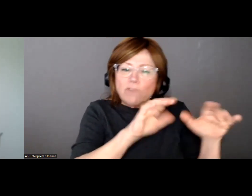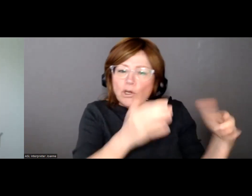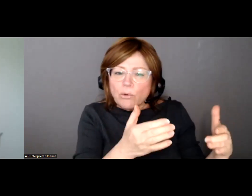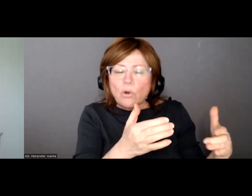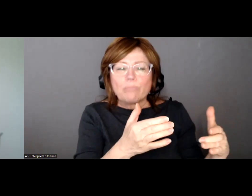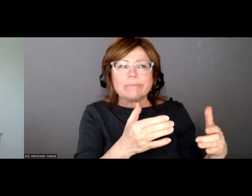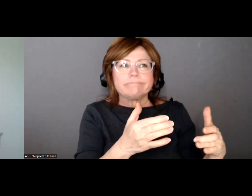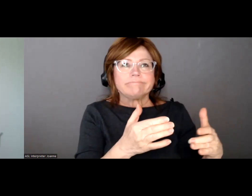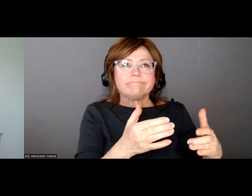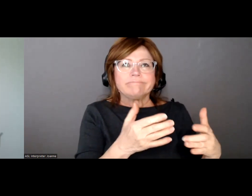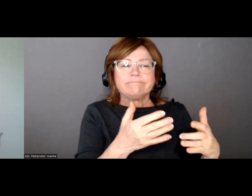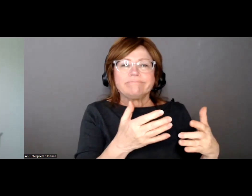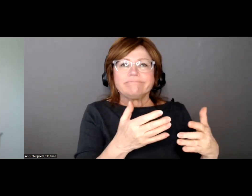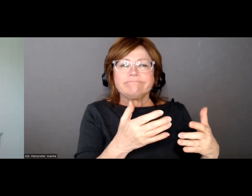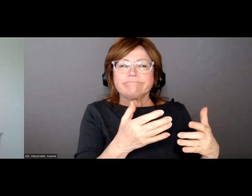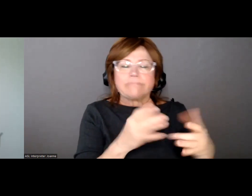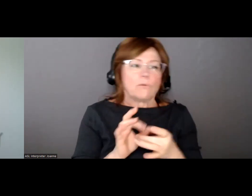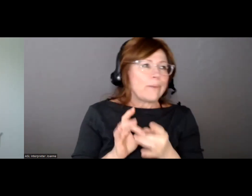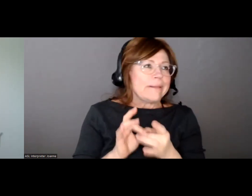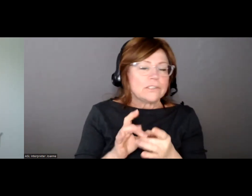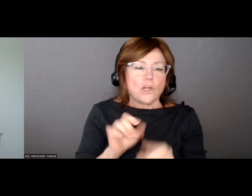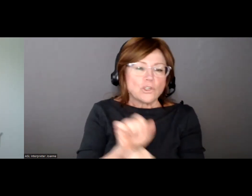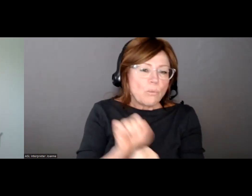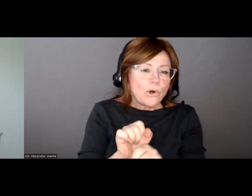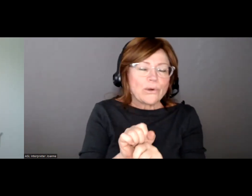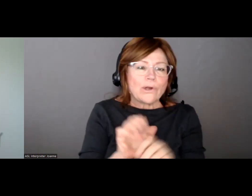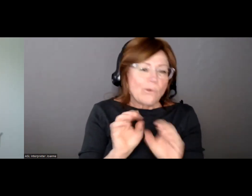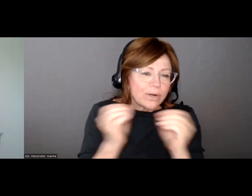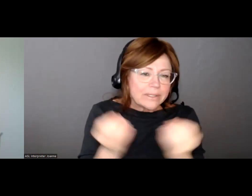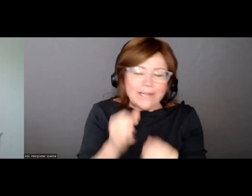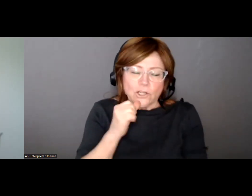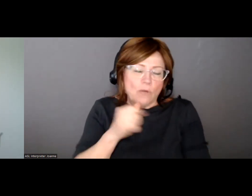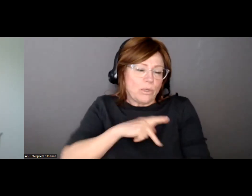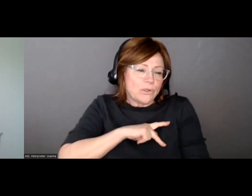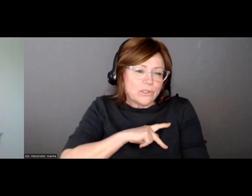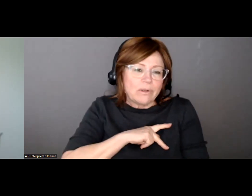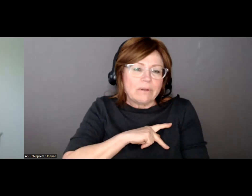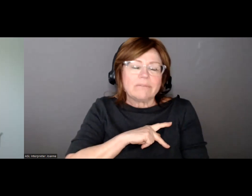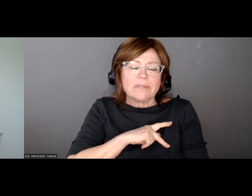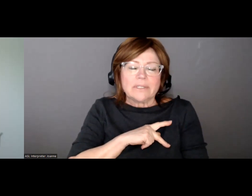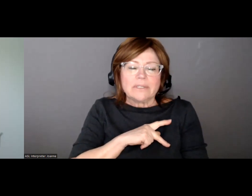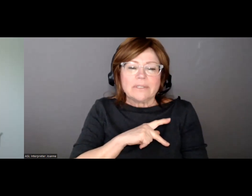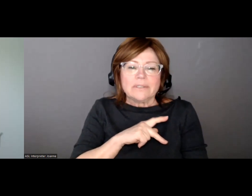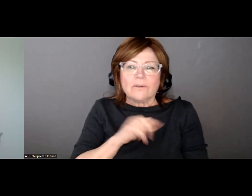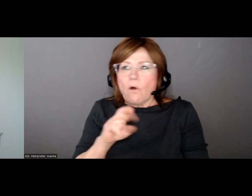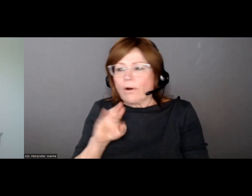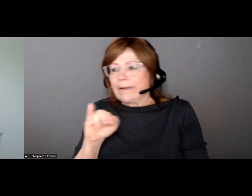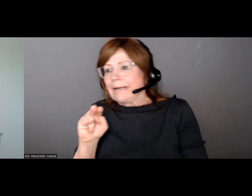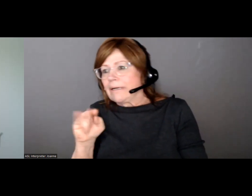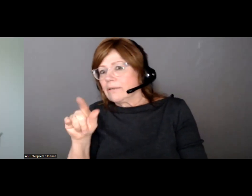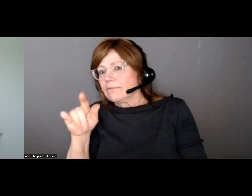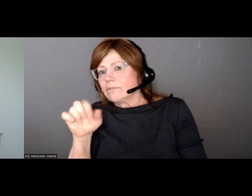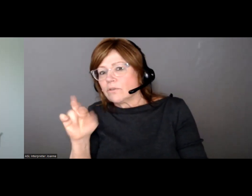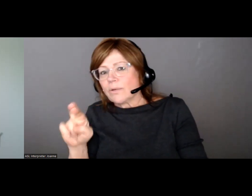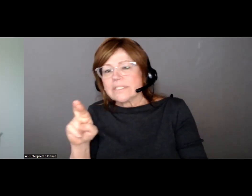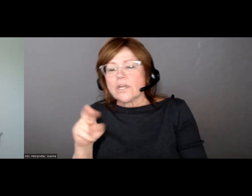work and organizational work, not like your personal sort of or an influencer sort of life, you want to make sure that you're using